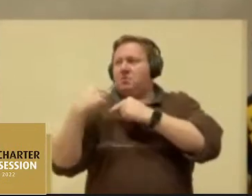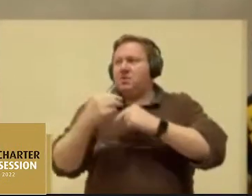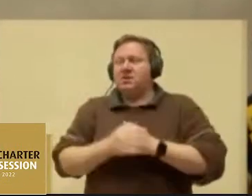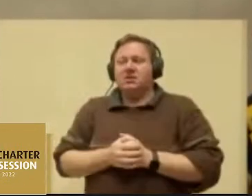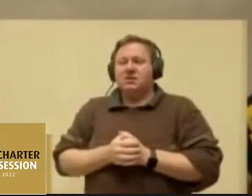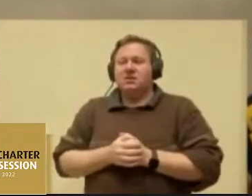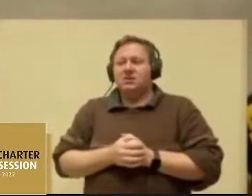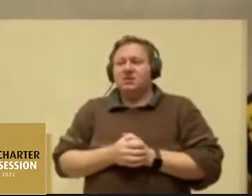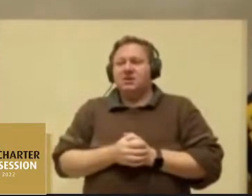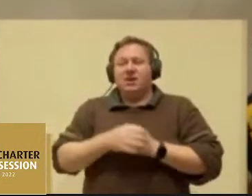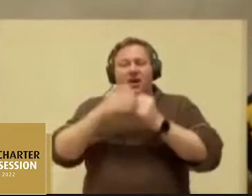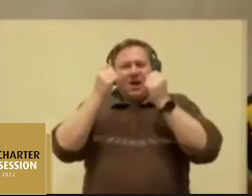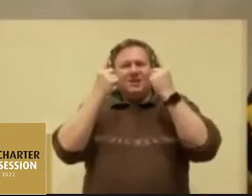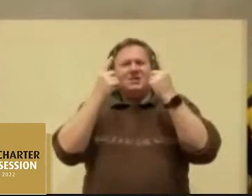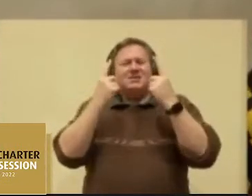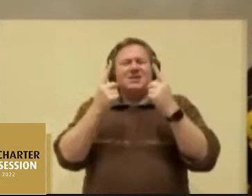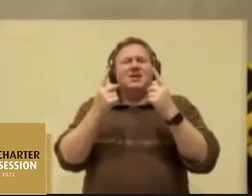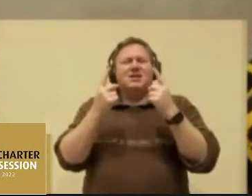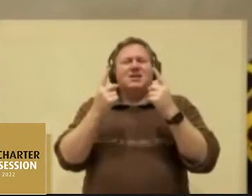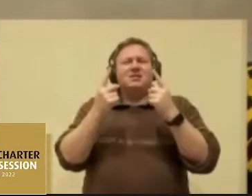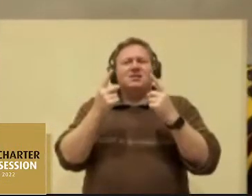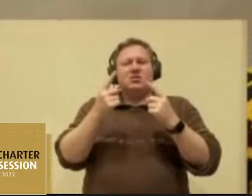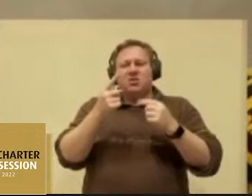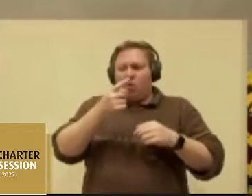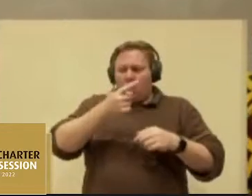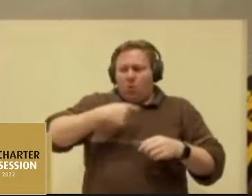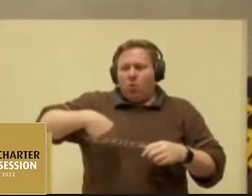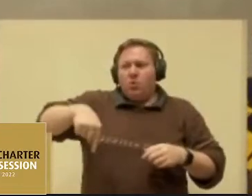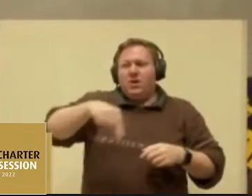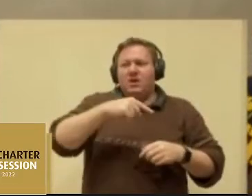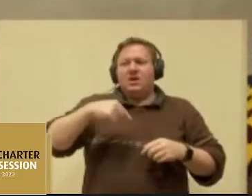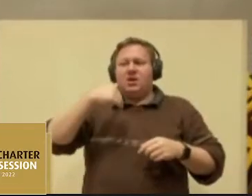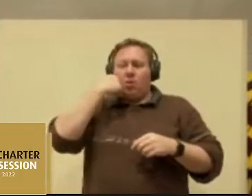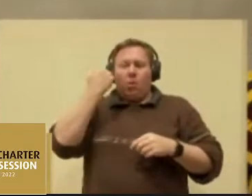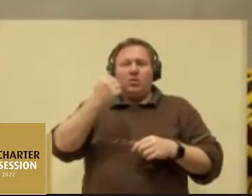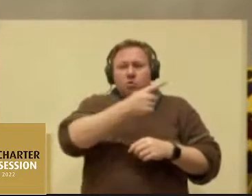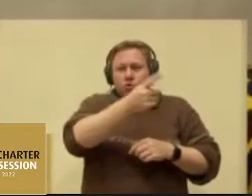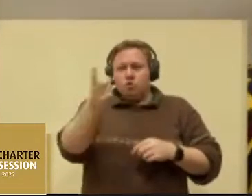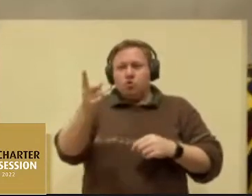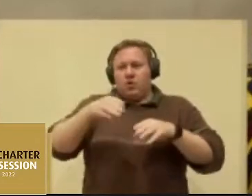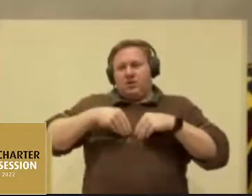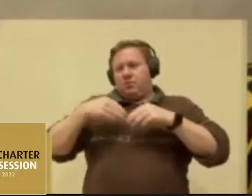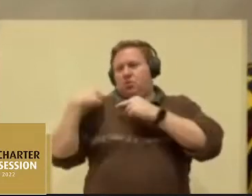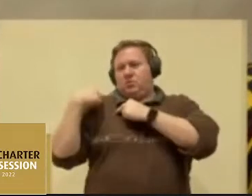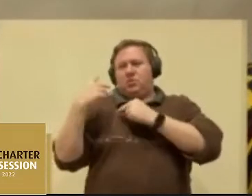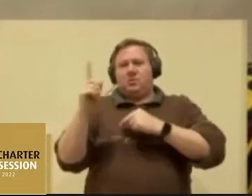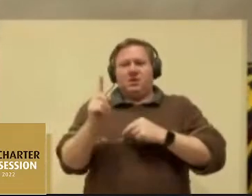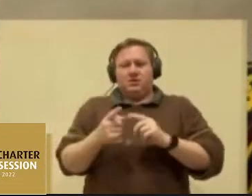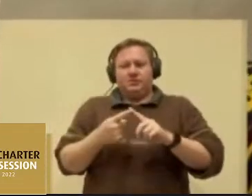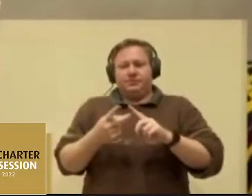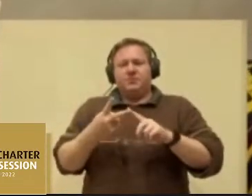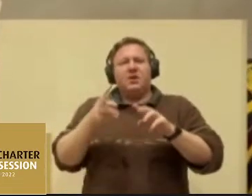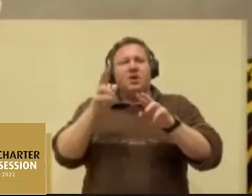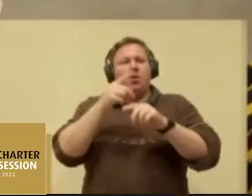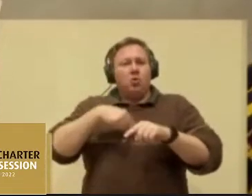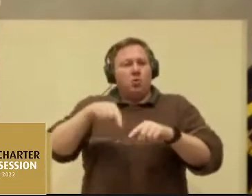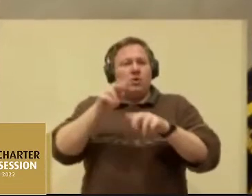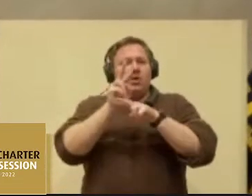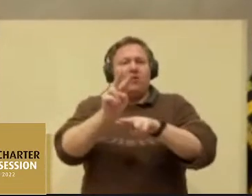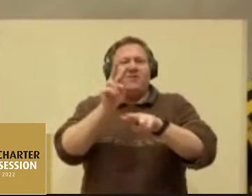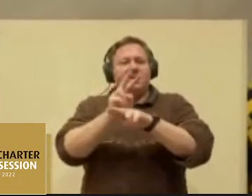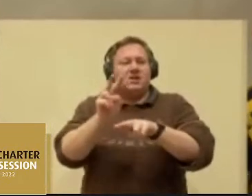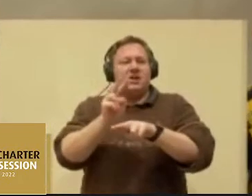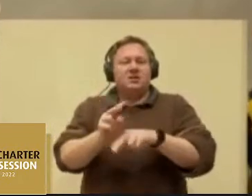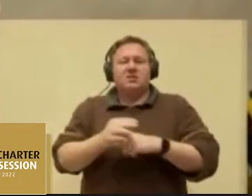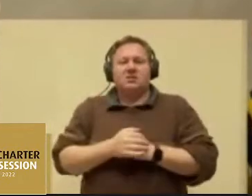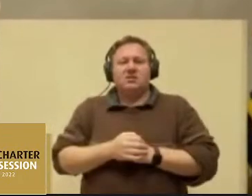is that we want you to account on and that we will do oversight on and